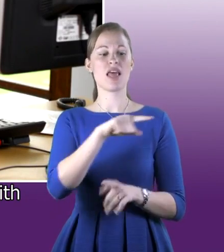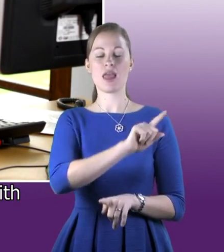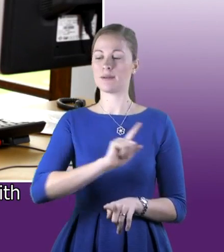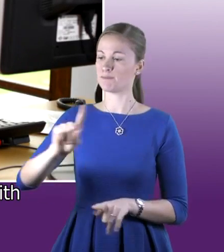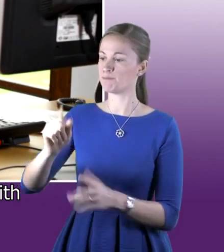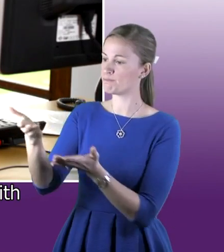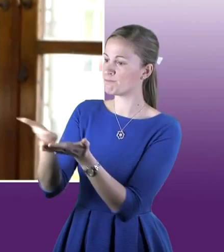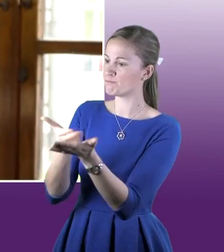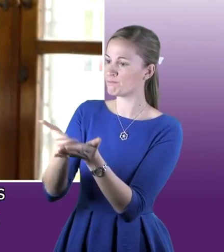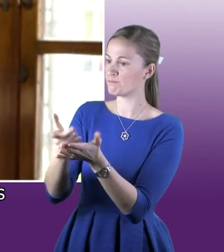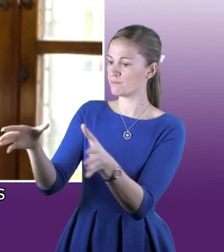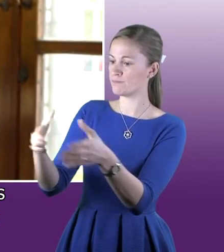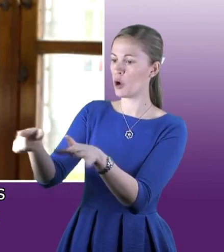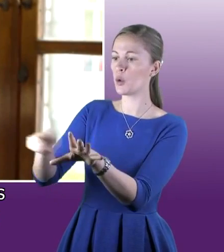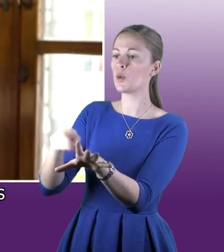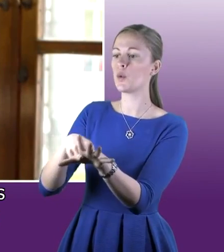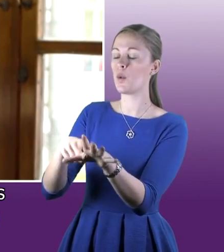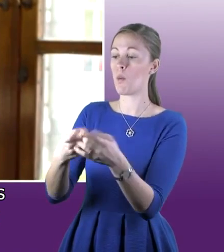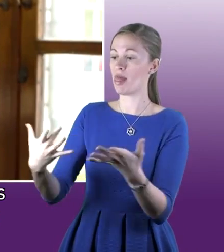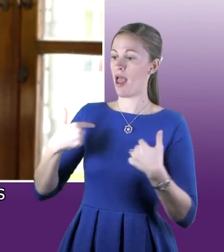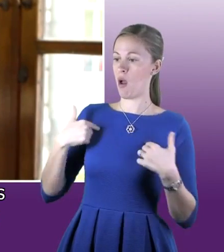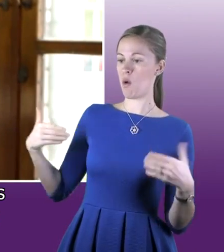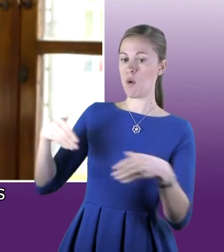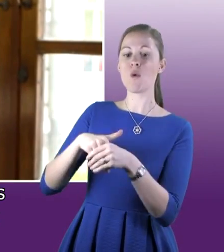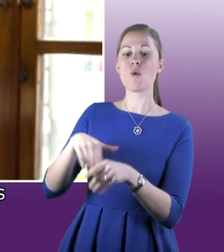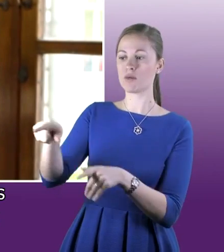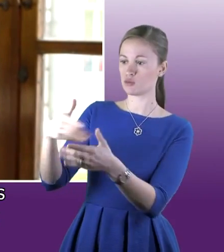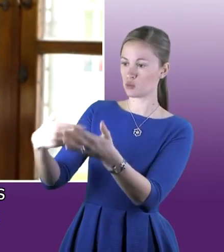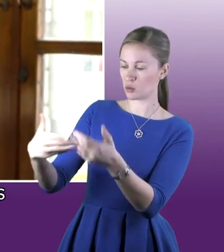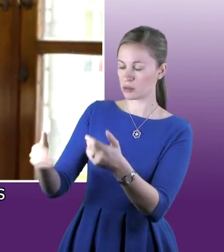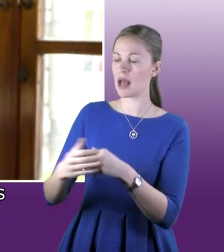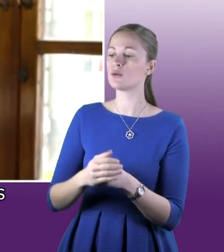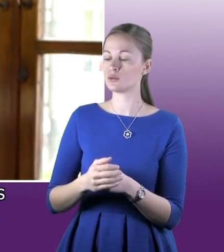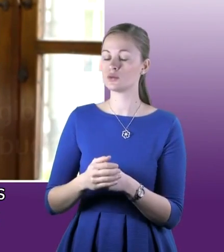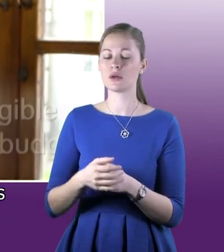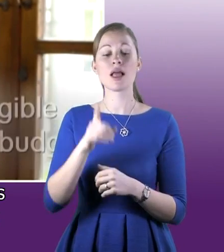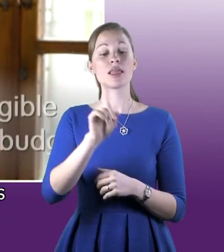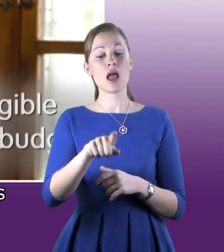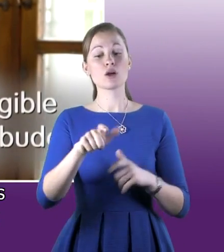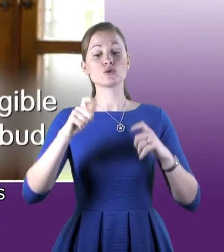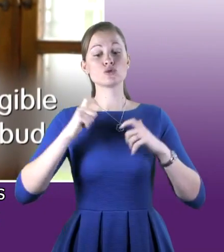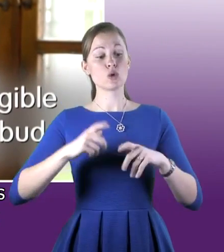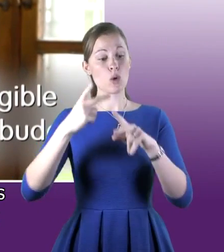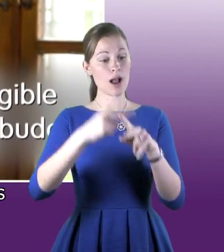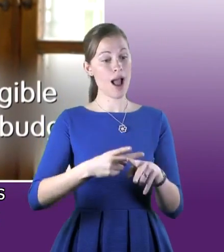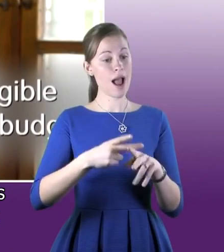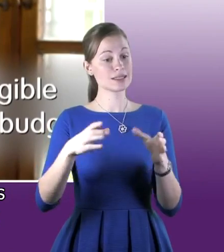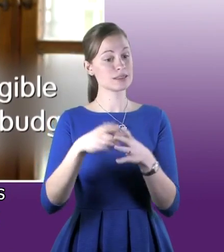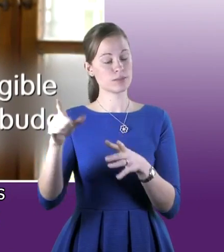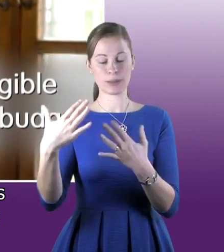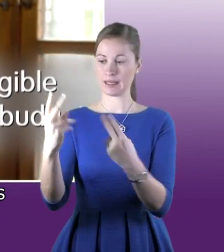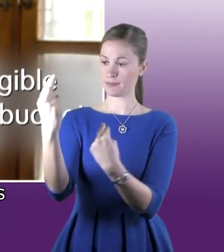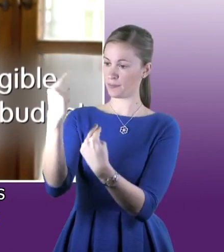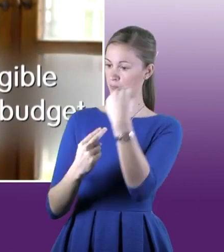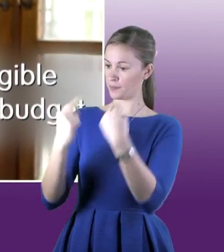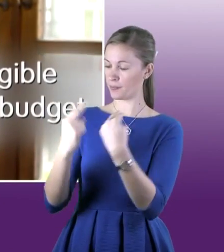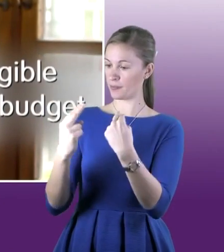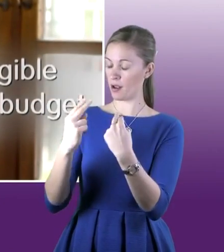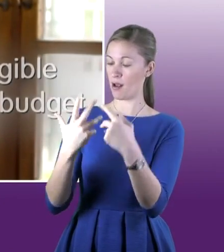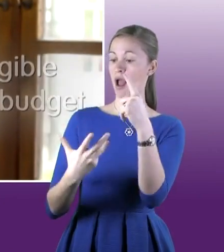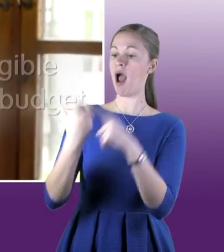to get involved. The adult social care team assessed my needs and found that I was eligible for a personal budget